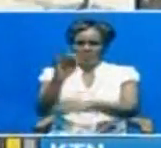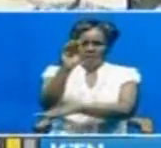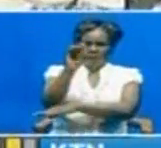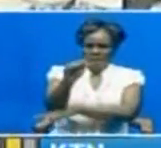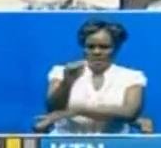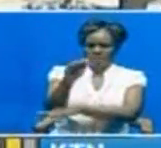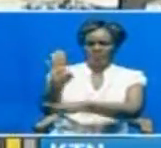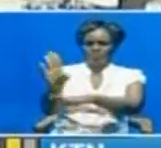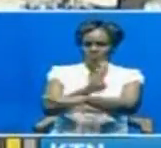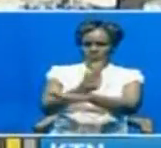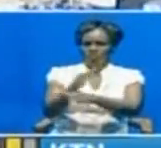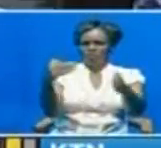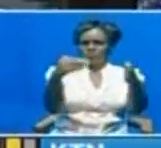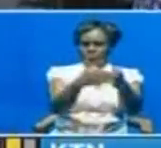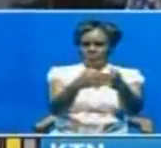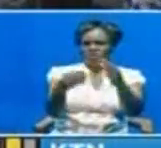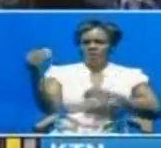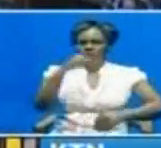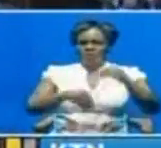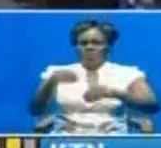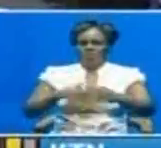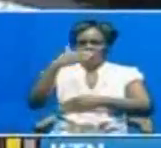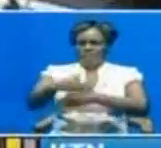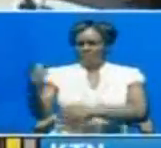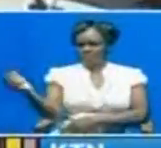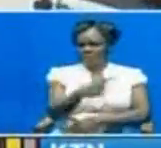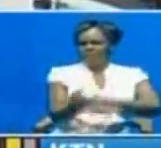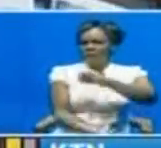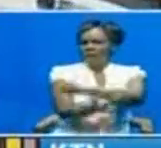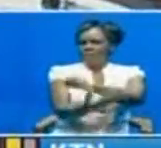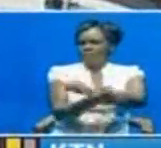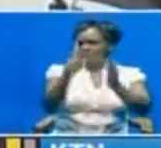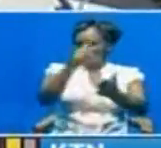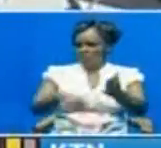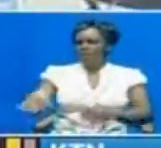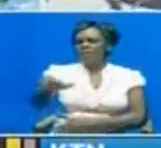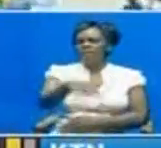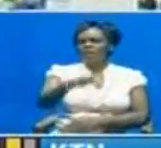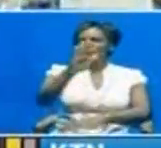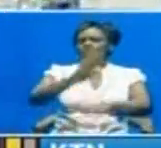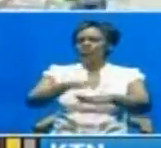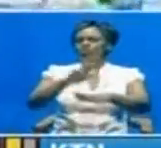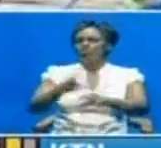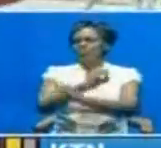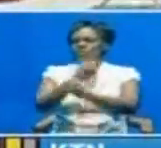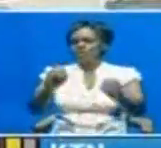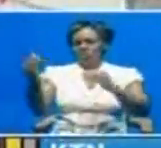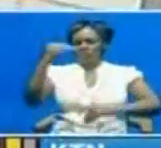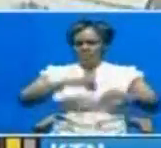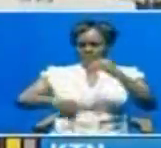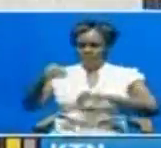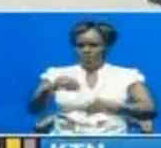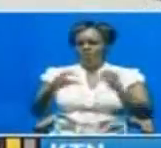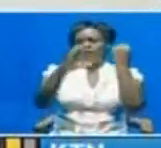country to put on hold the elections scheduled for next month, advising that the environment is not conducive for the process at the moment.